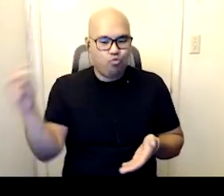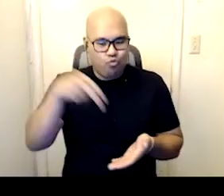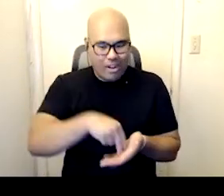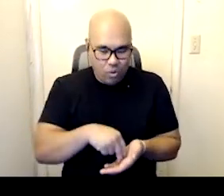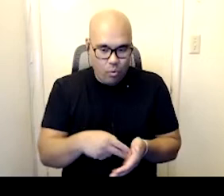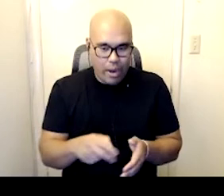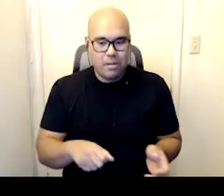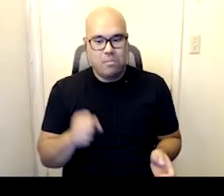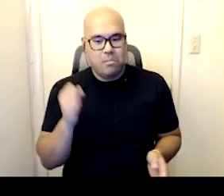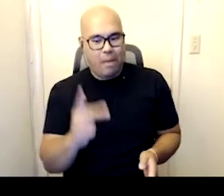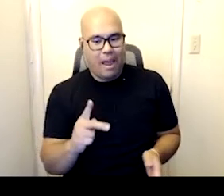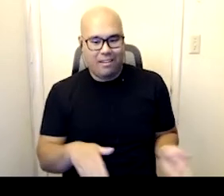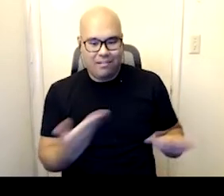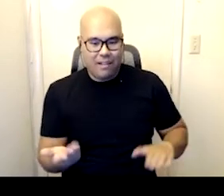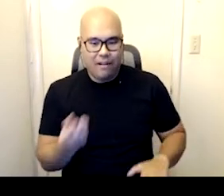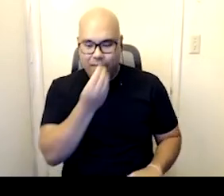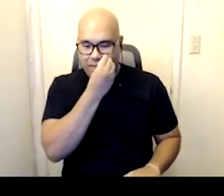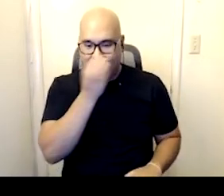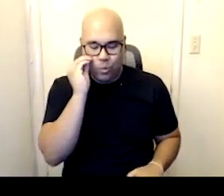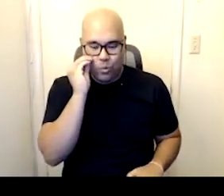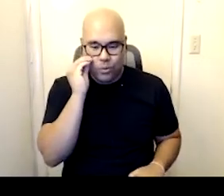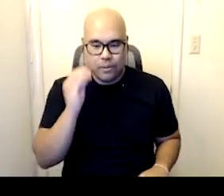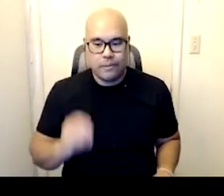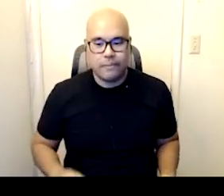dead flowers.